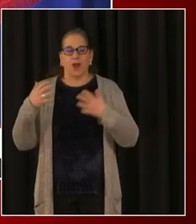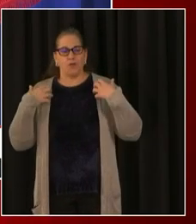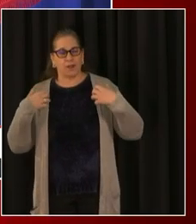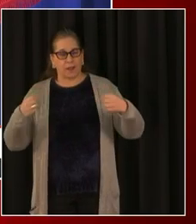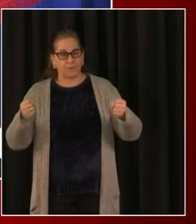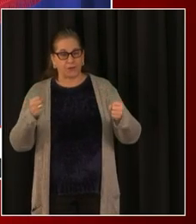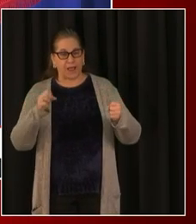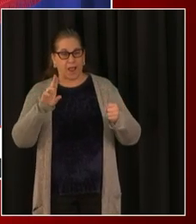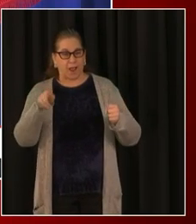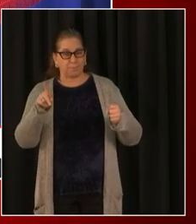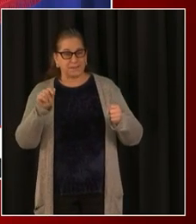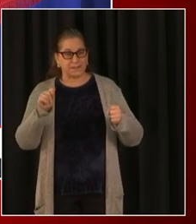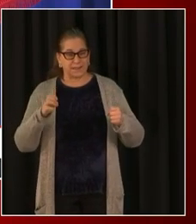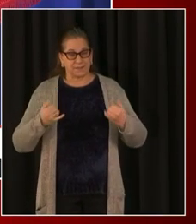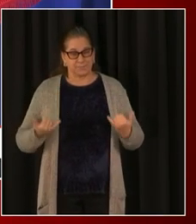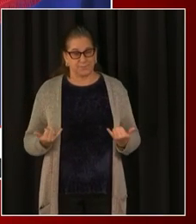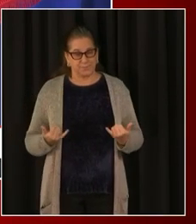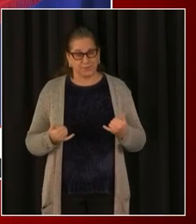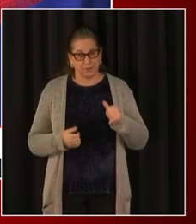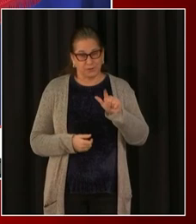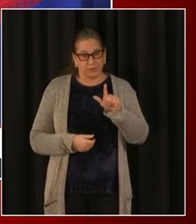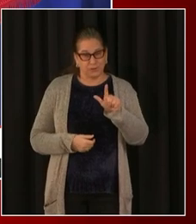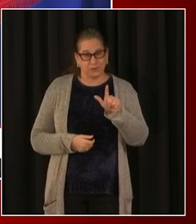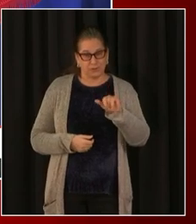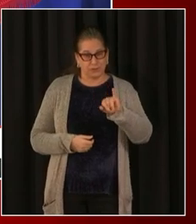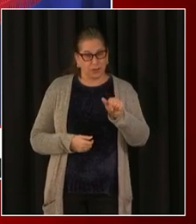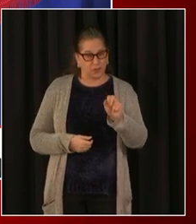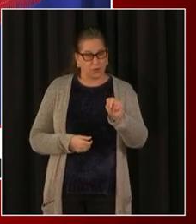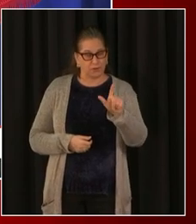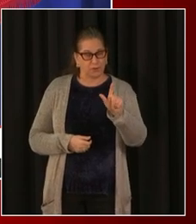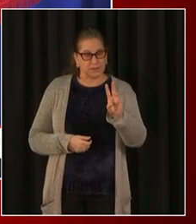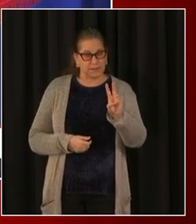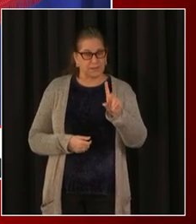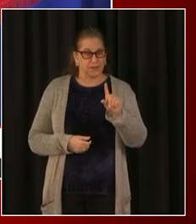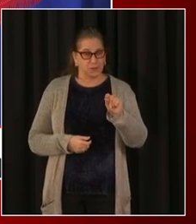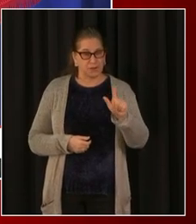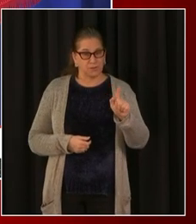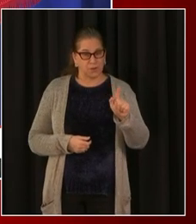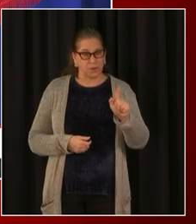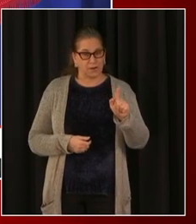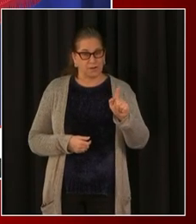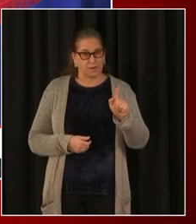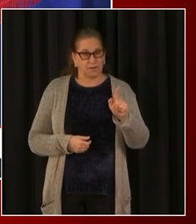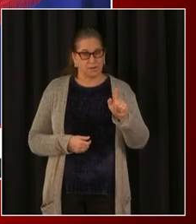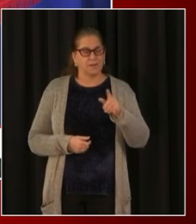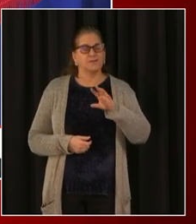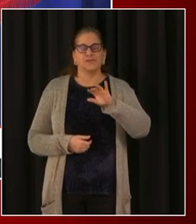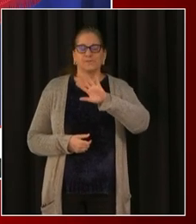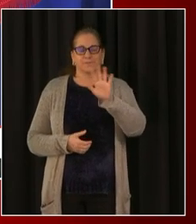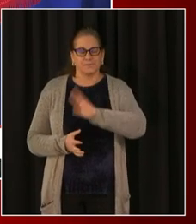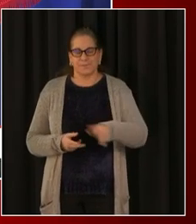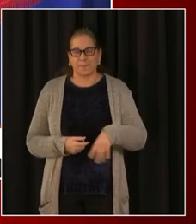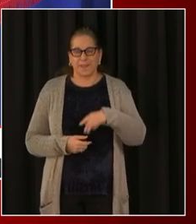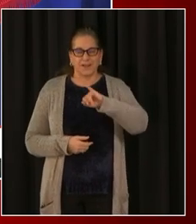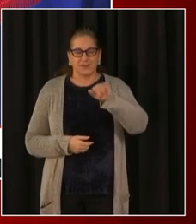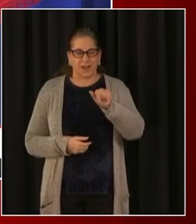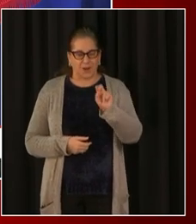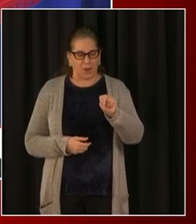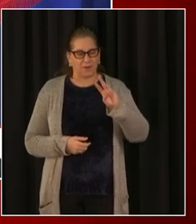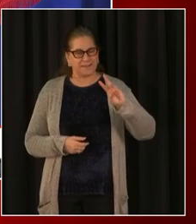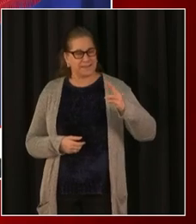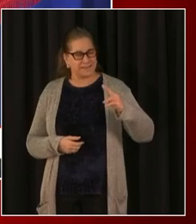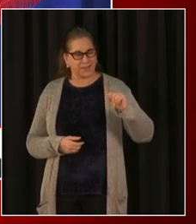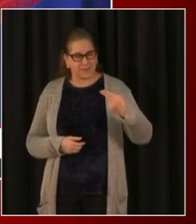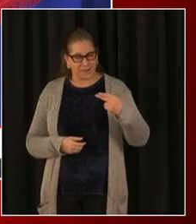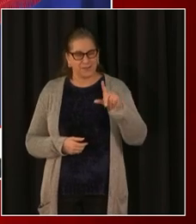2021, it will be remembered as a seminal day in American history. And while we understand that there